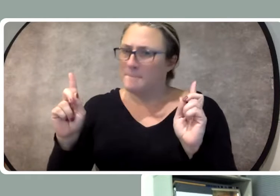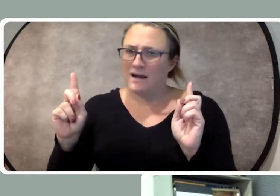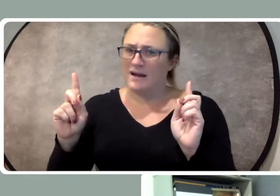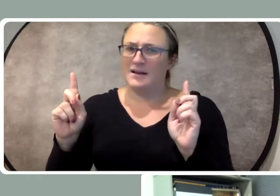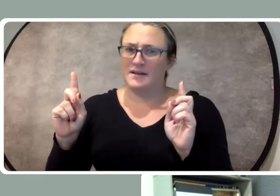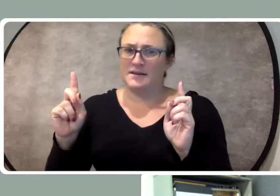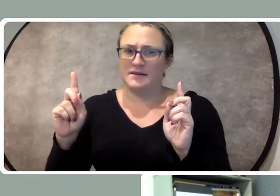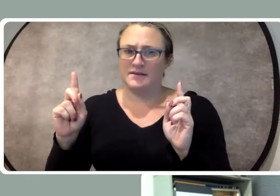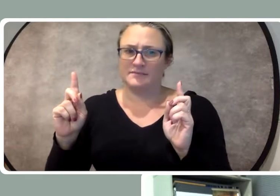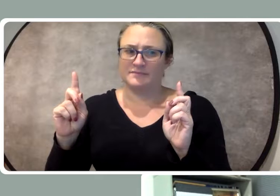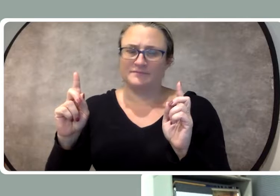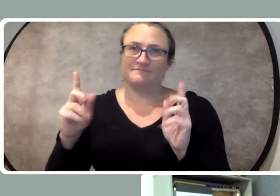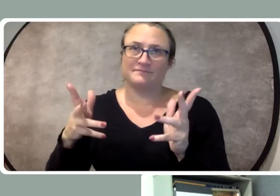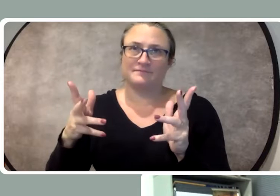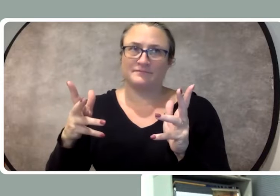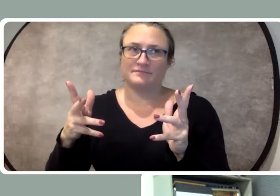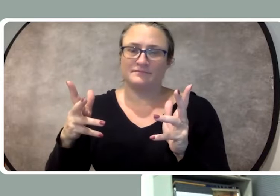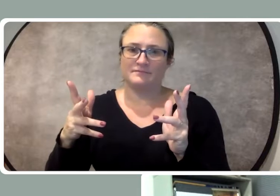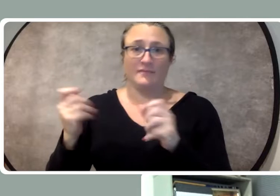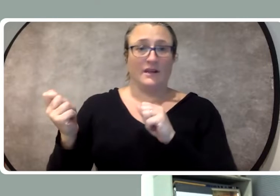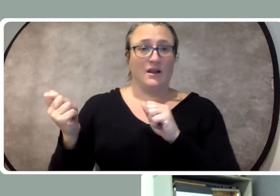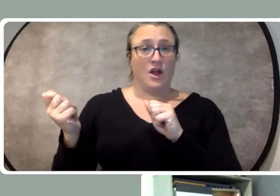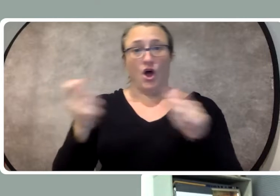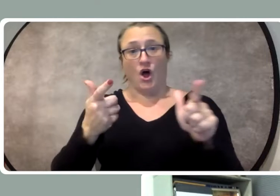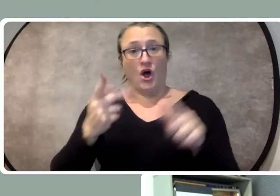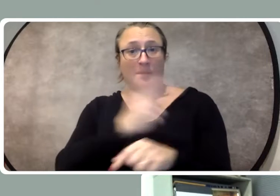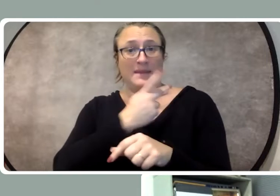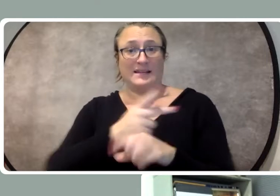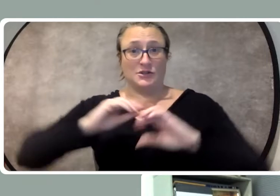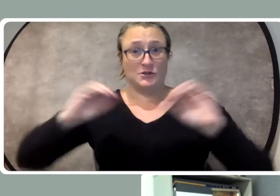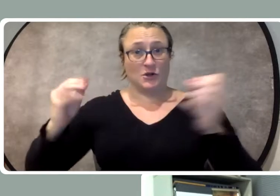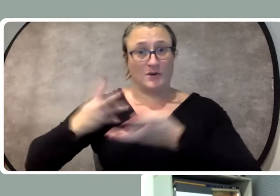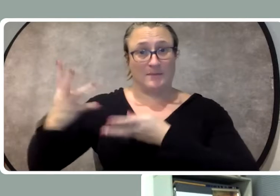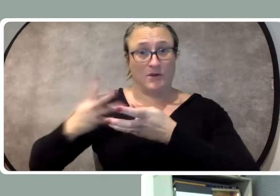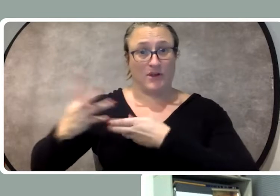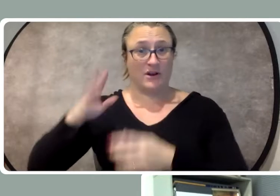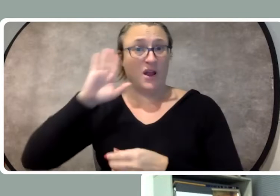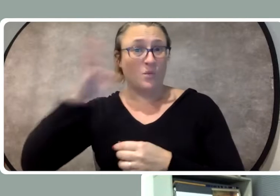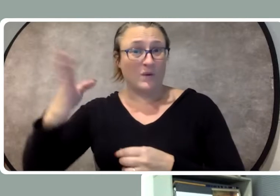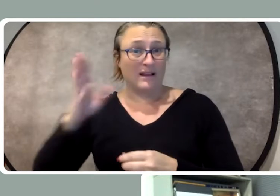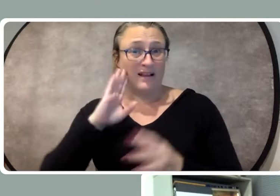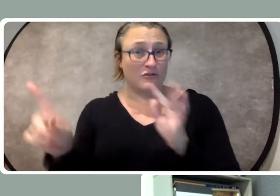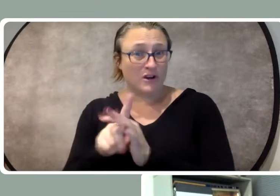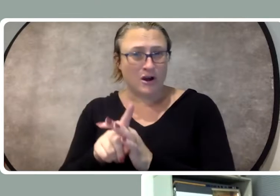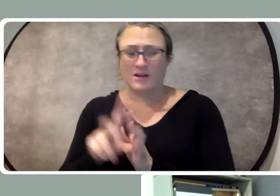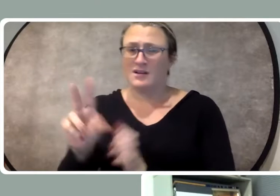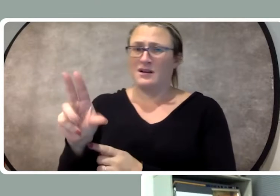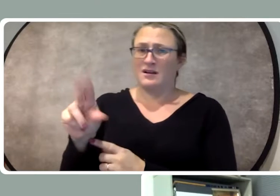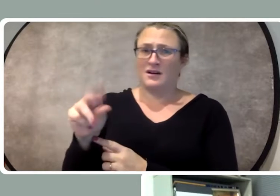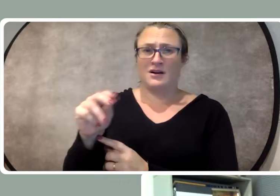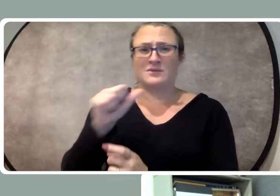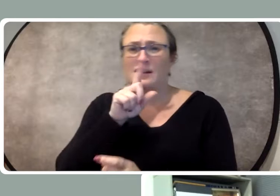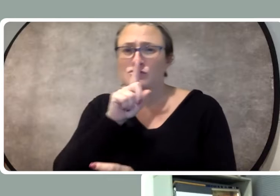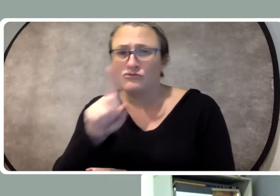that, all patients who don't get chemotherapy will certainly suffer a recurrence. No, the risk